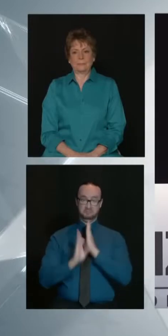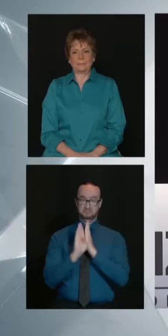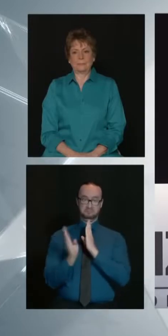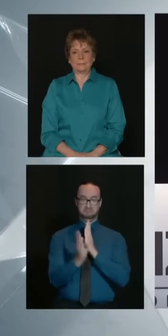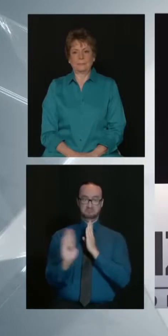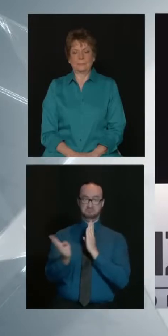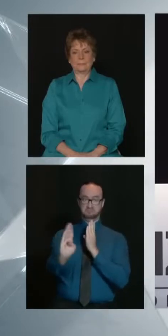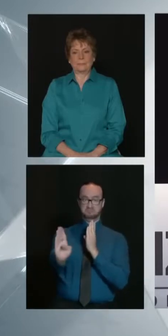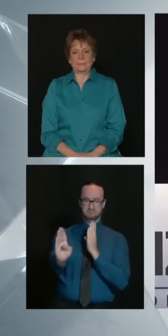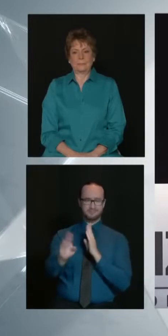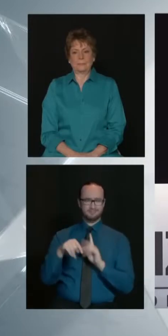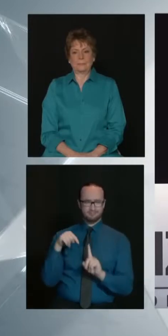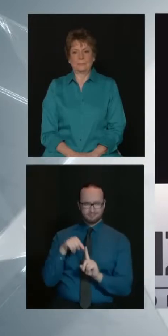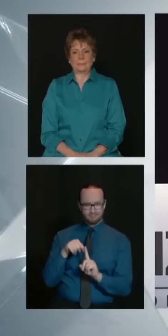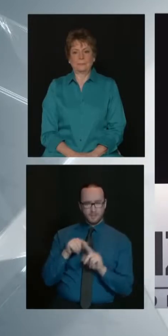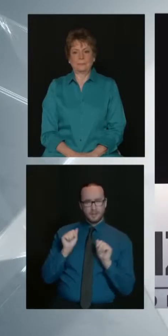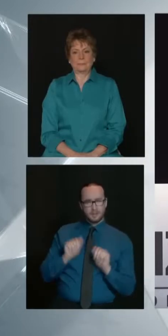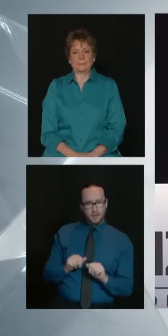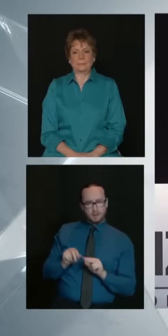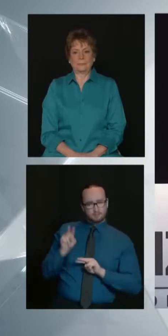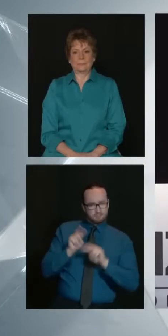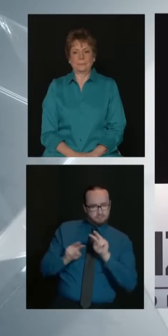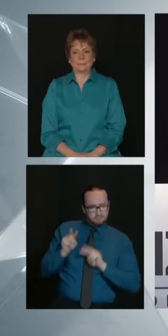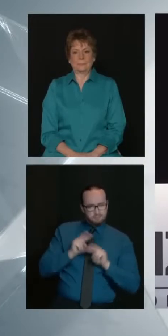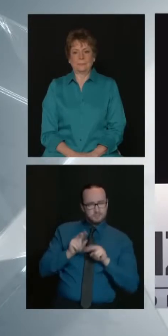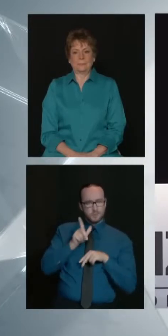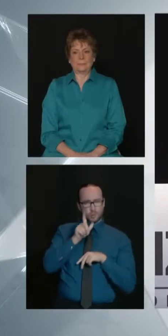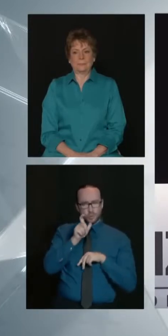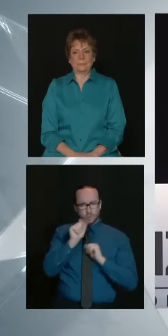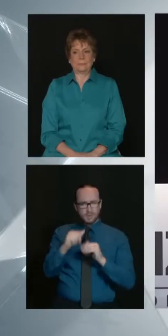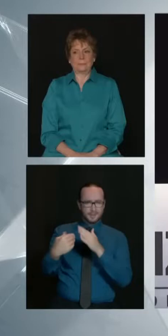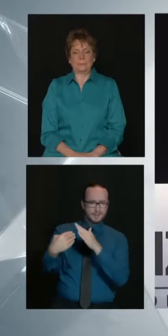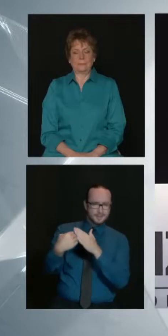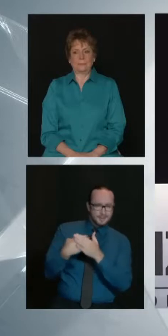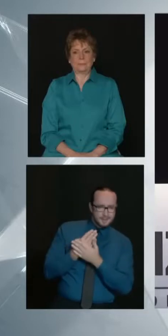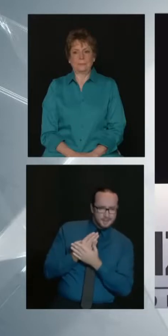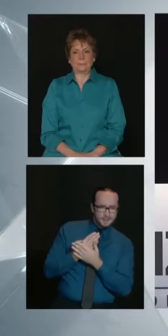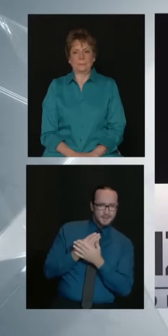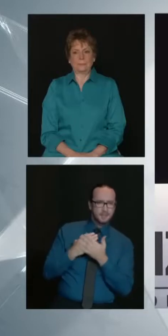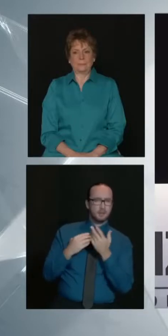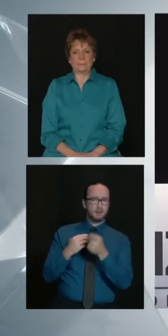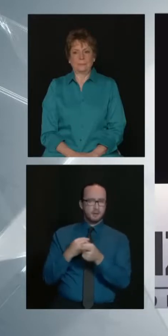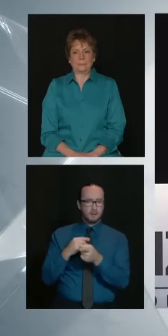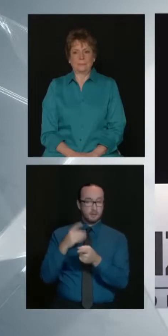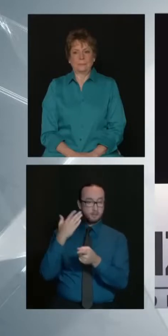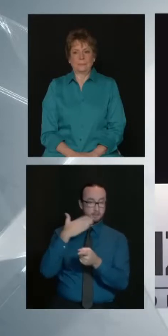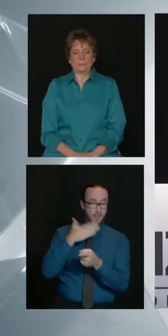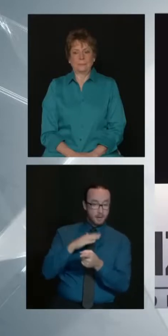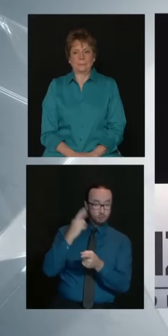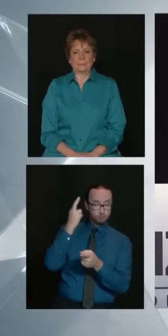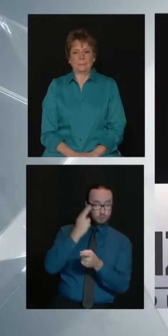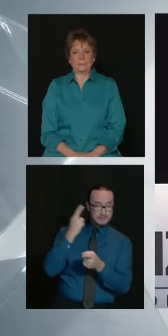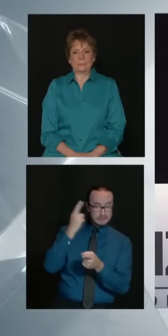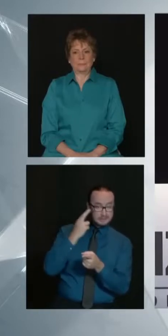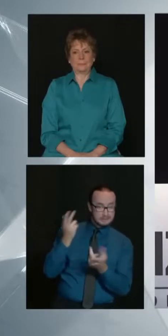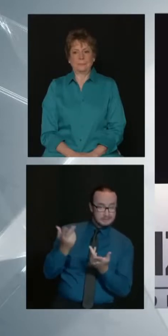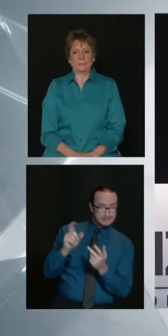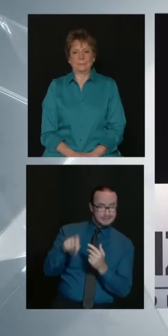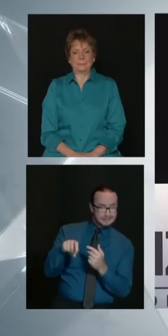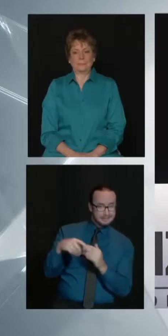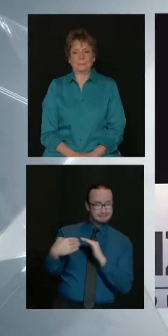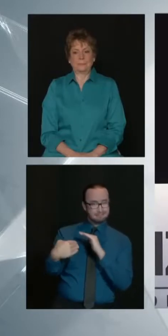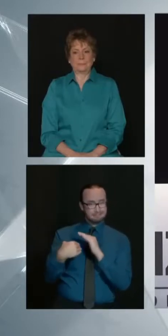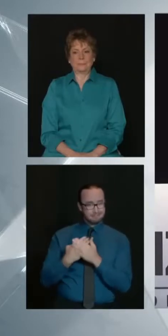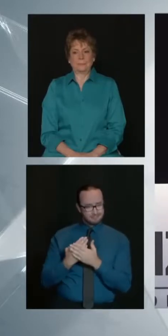who's coming in. But then let's let people in who aren't here for bad purposes. Let's welcome them. We are a nation of